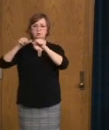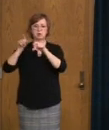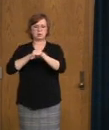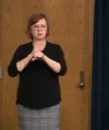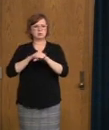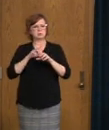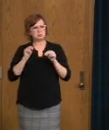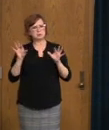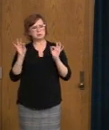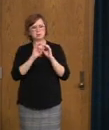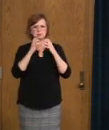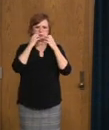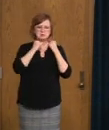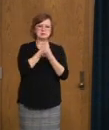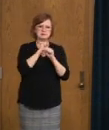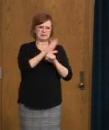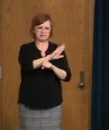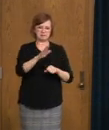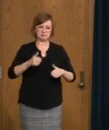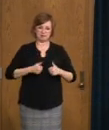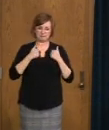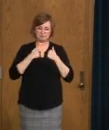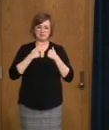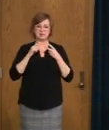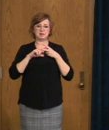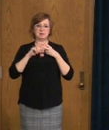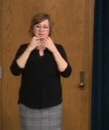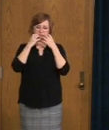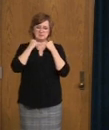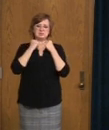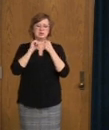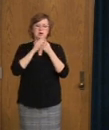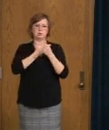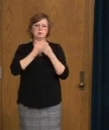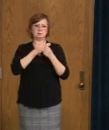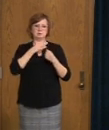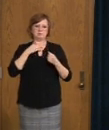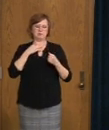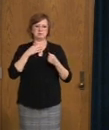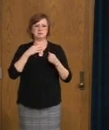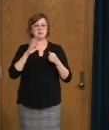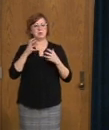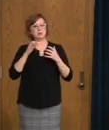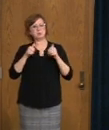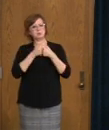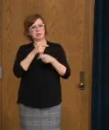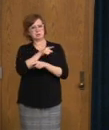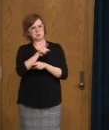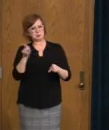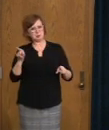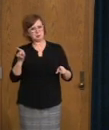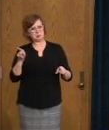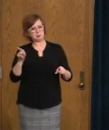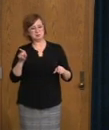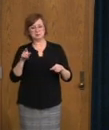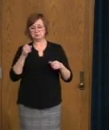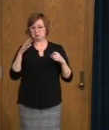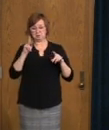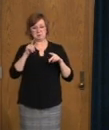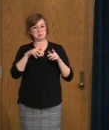workers. So I want to end by challenging the people of Saskatchewan this Christmas. We know that there are many out there who are vulnerable citizens at risk for